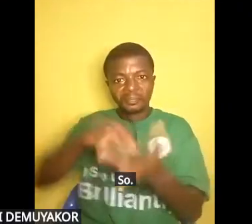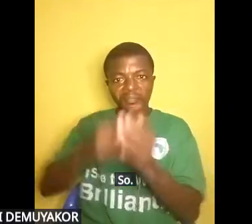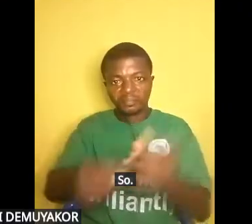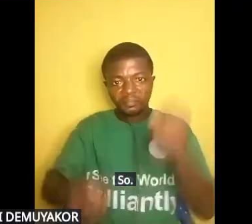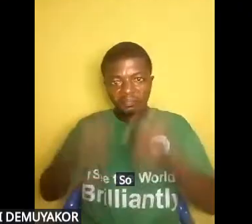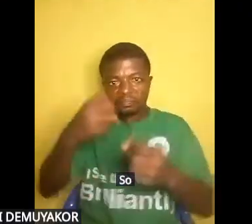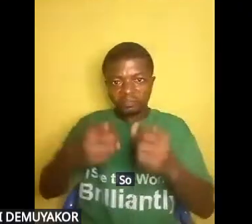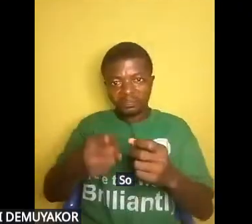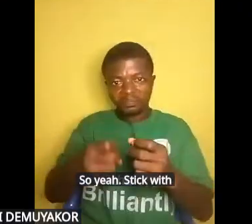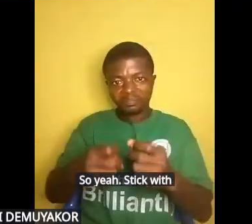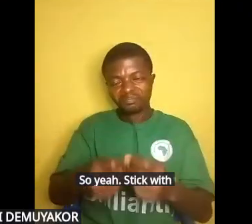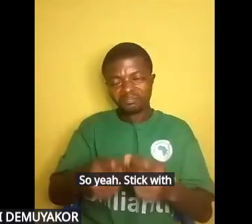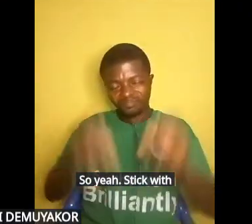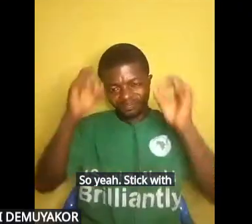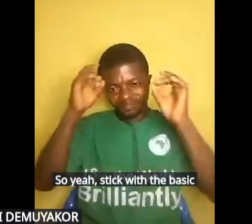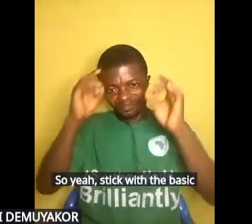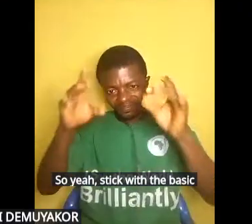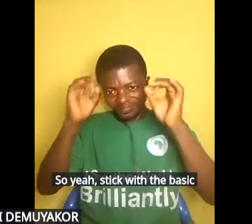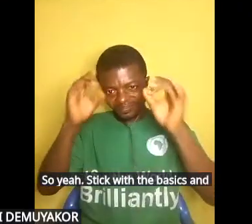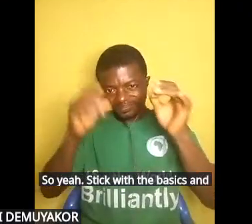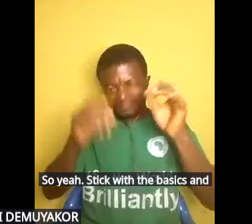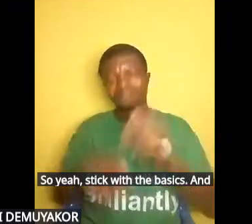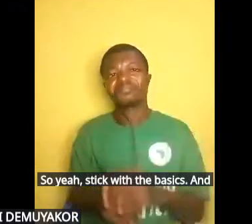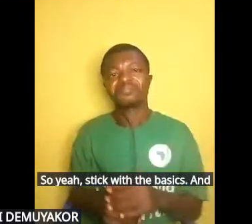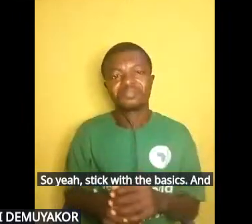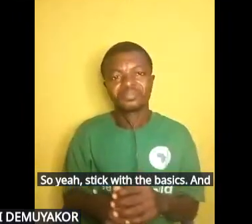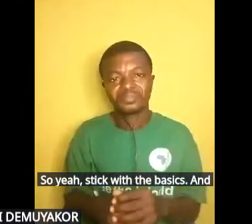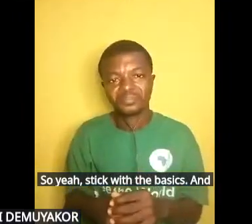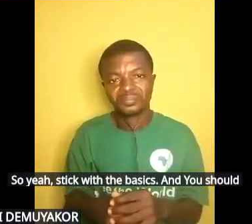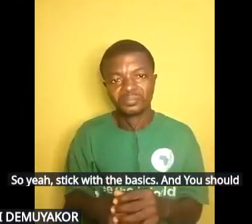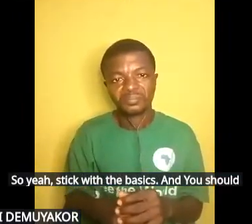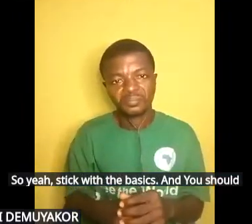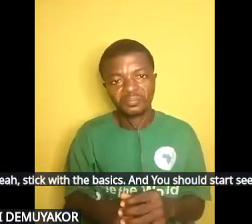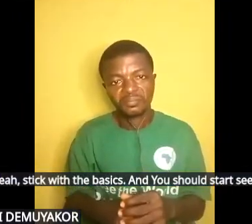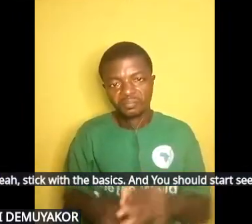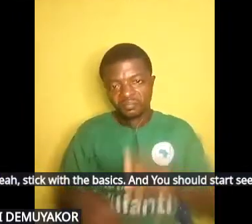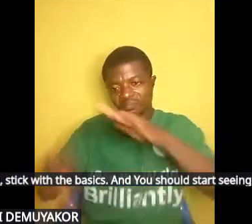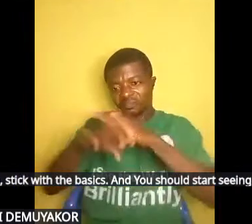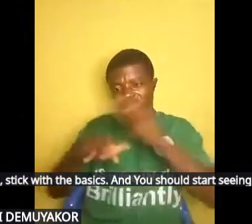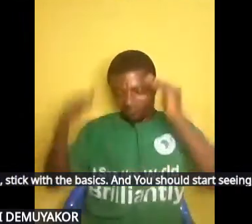yeah, stick with the basics and you should start seeing results.